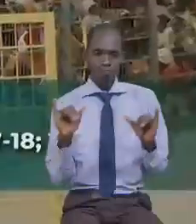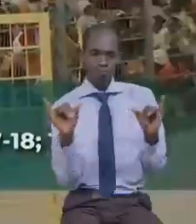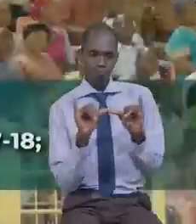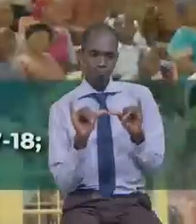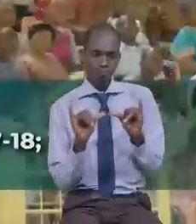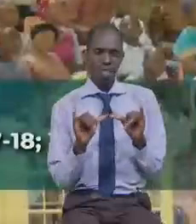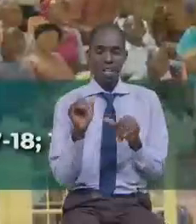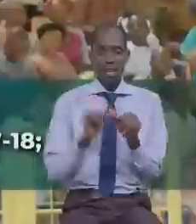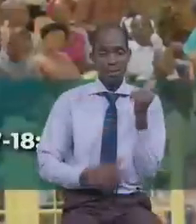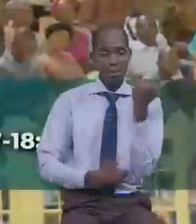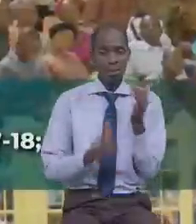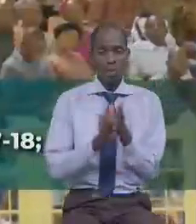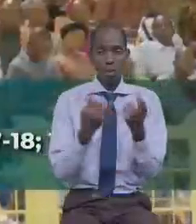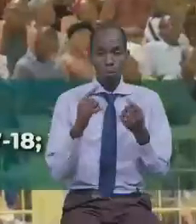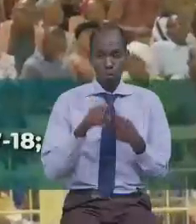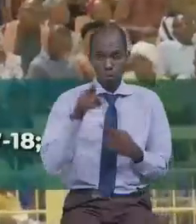will